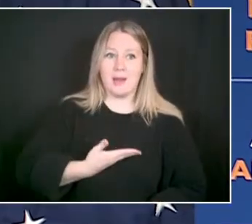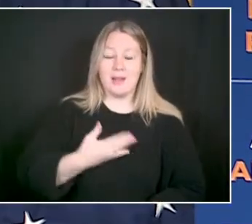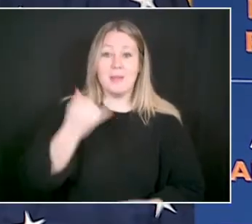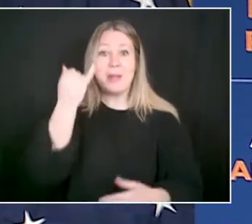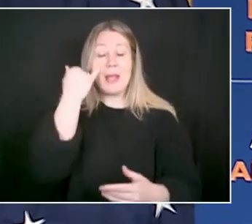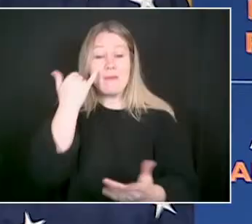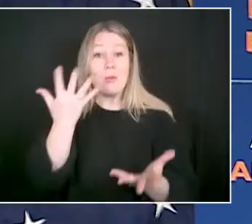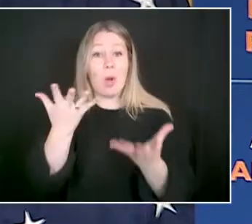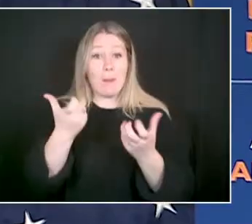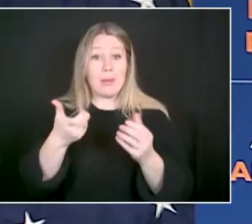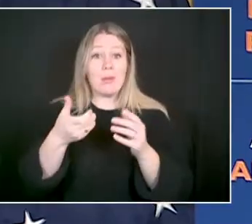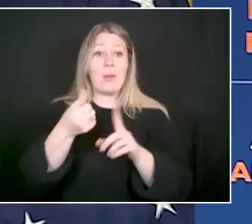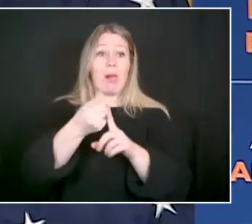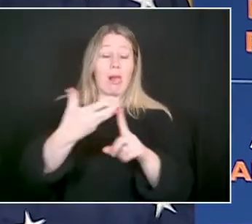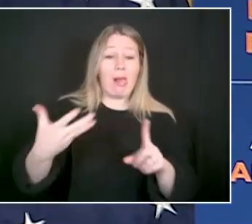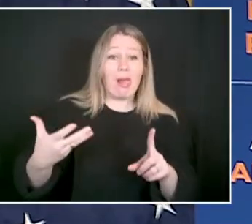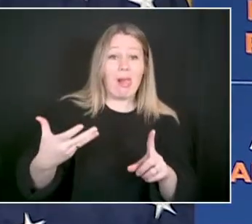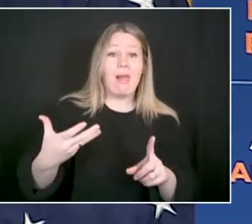more, All right.